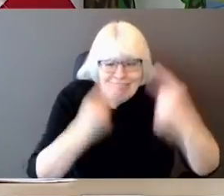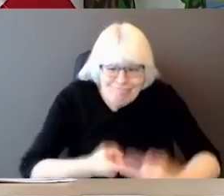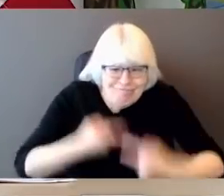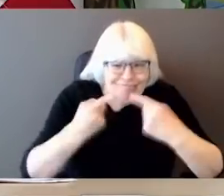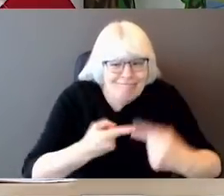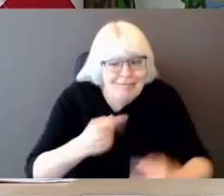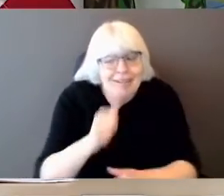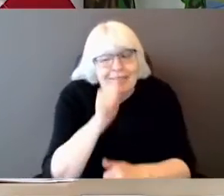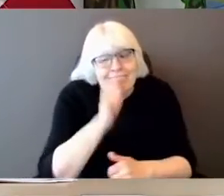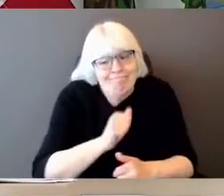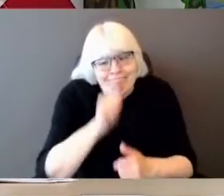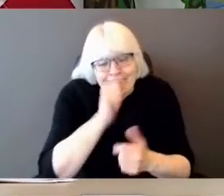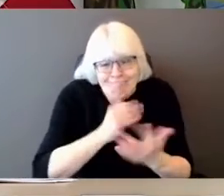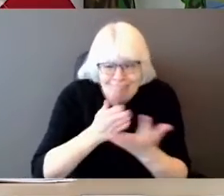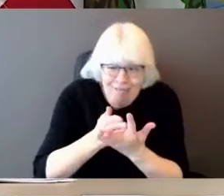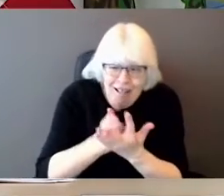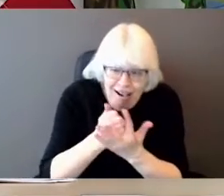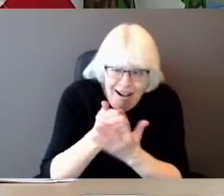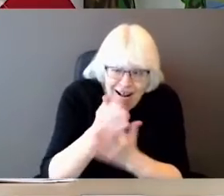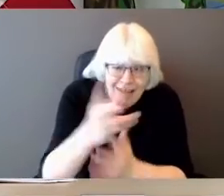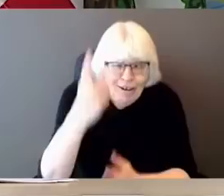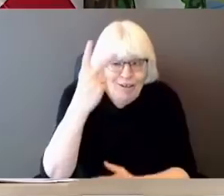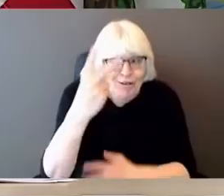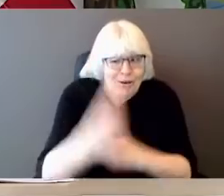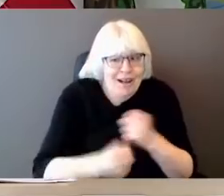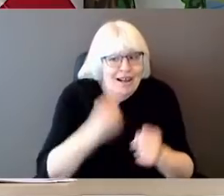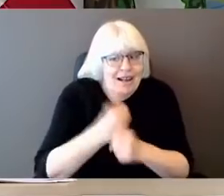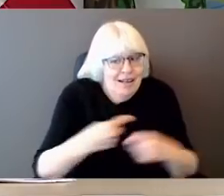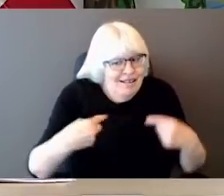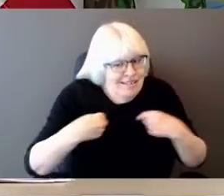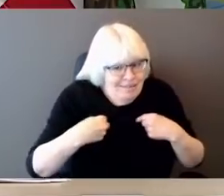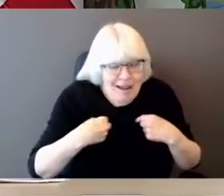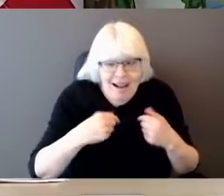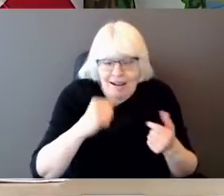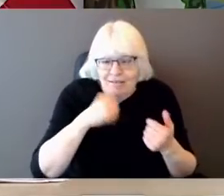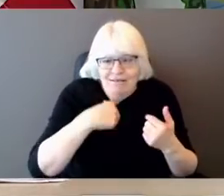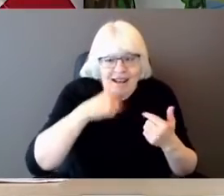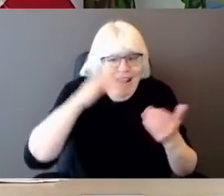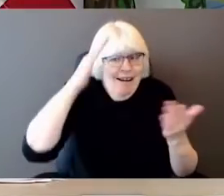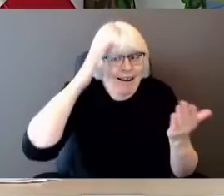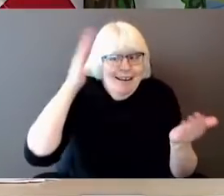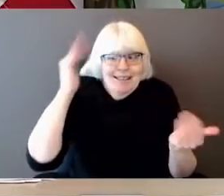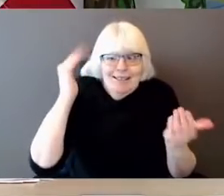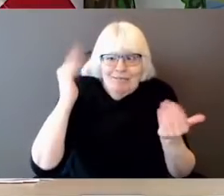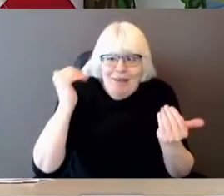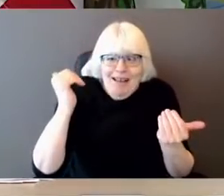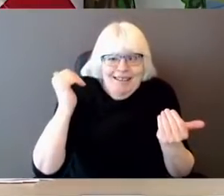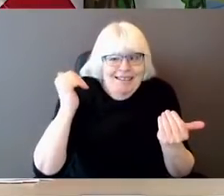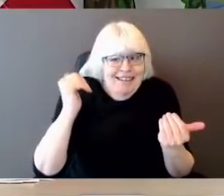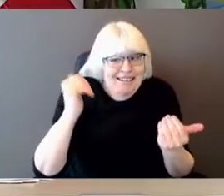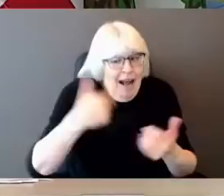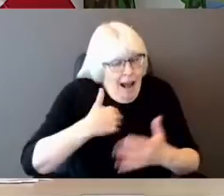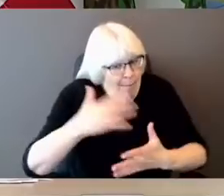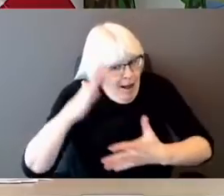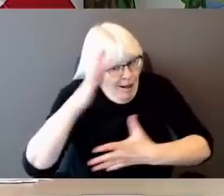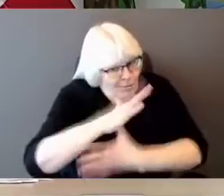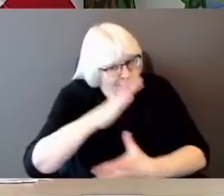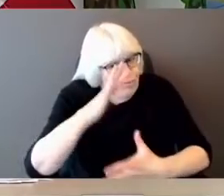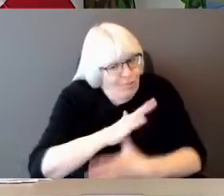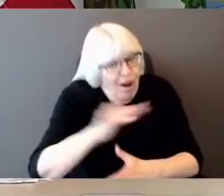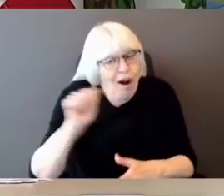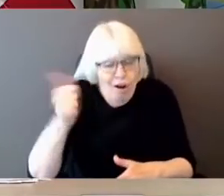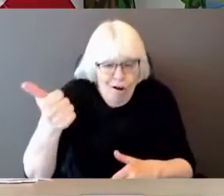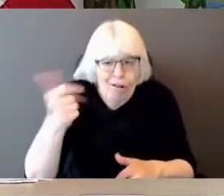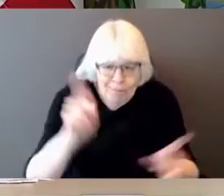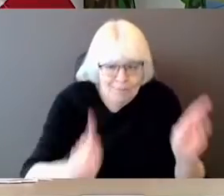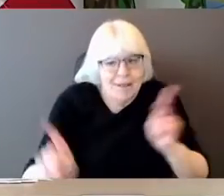not necessarily want to do, but we did the right thing, putting the interest of others ahead of ourselves. Without the cooperation